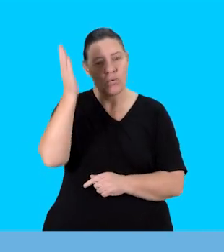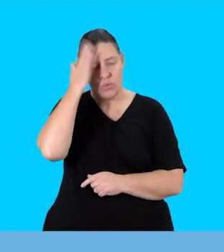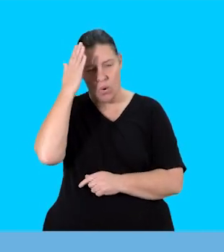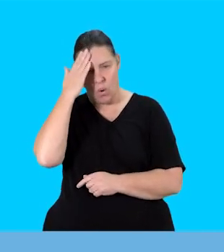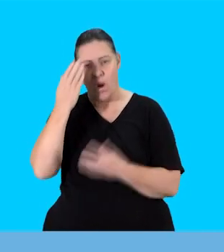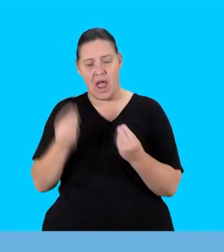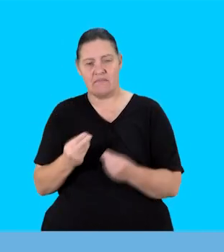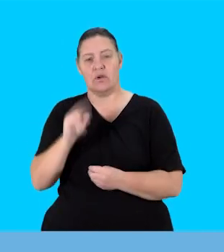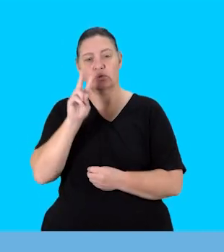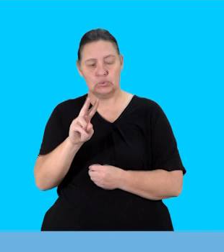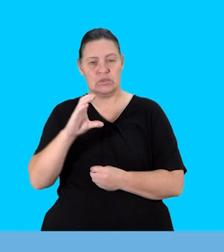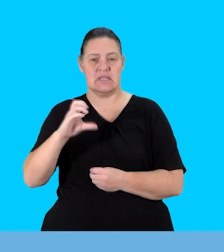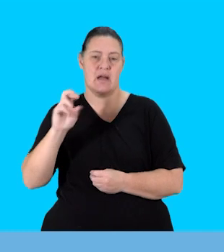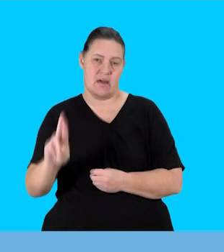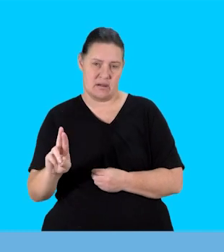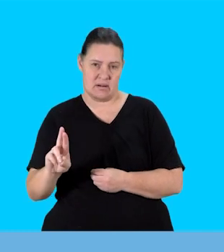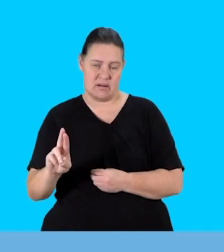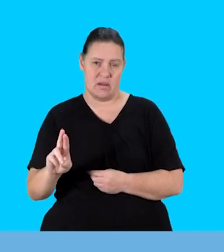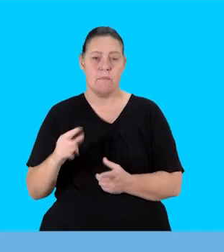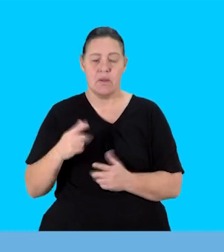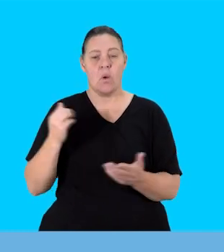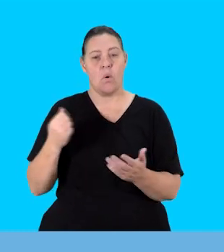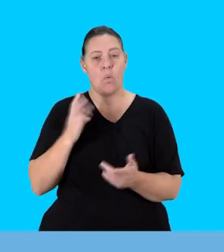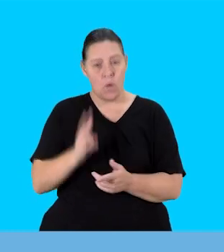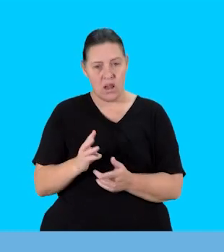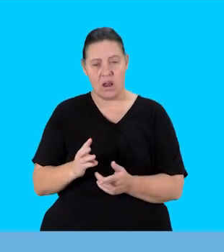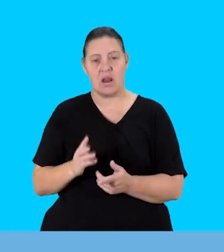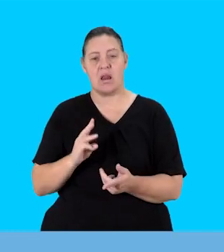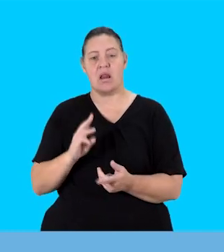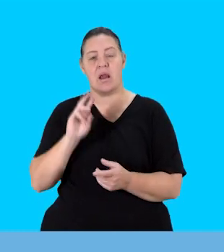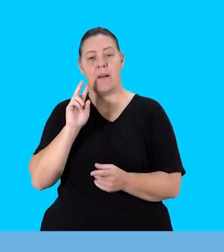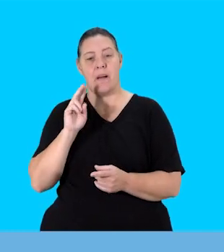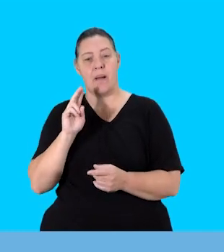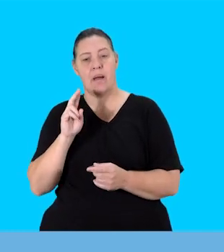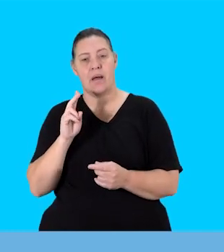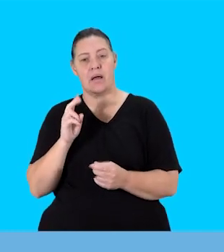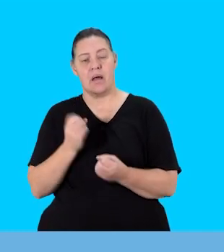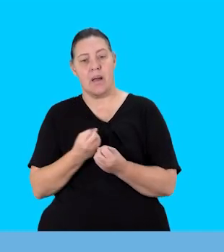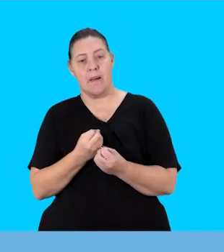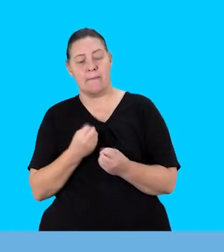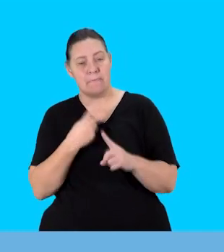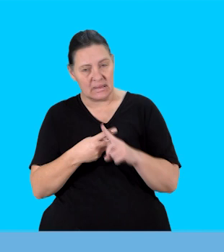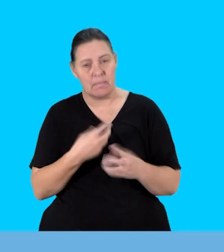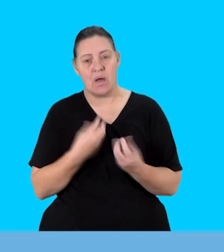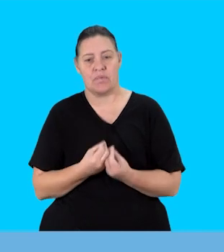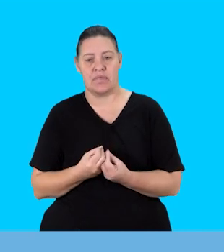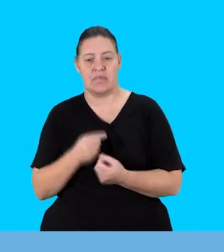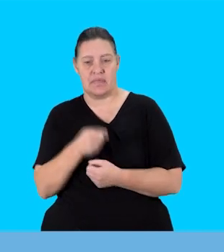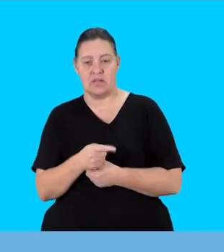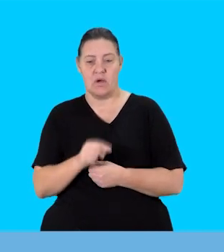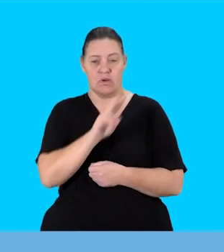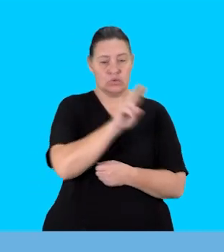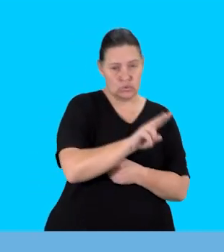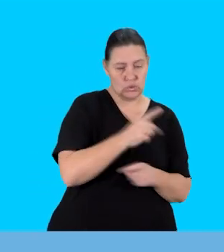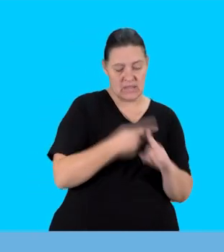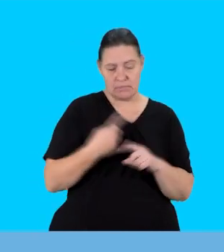know that we have 2Cr, and then we are going to multiply the 2 with the 3. So we first start by multiplying the 2